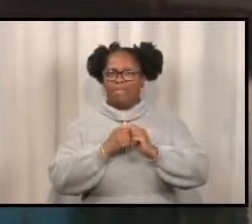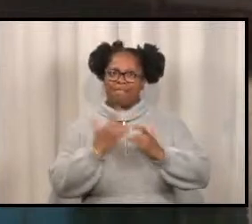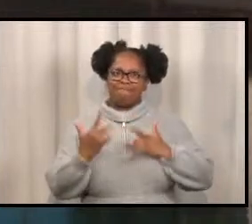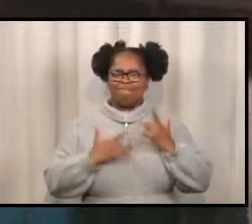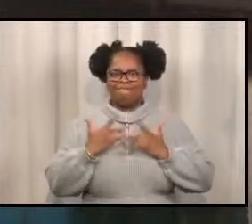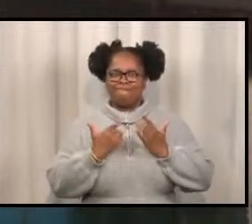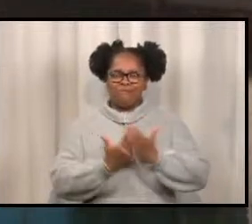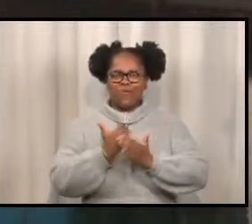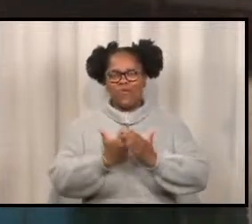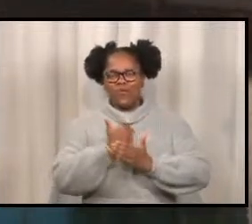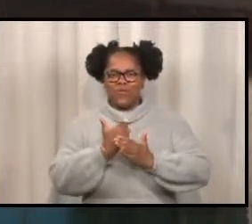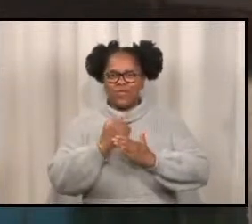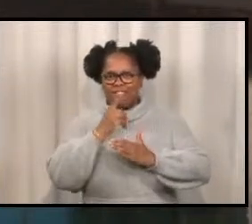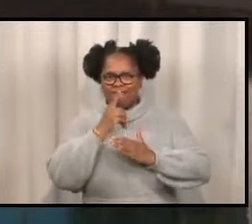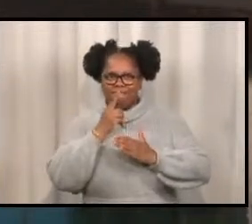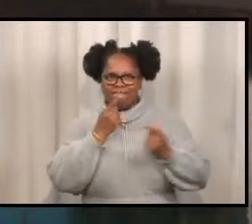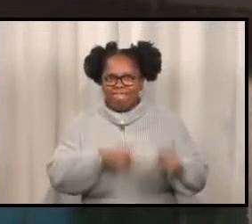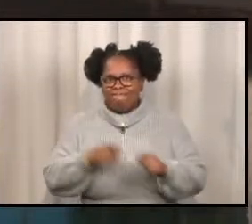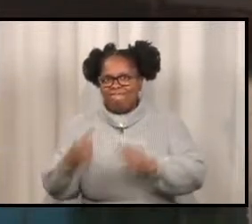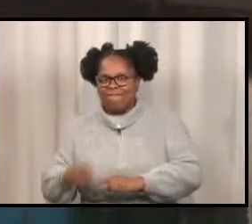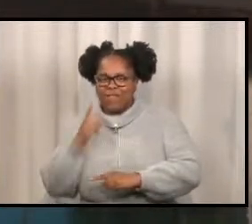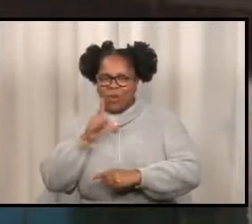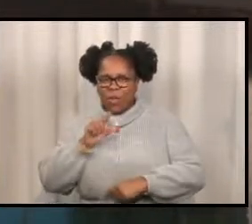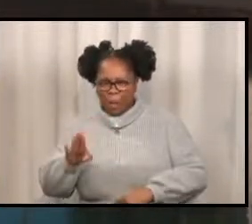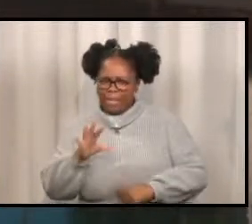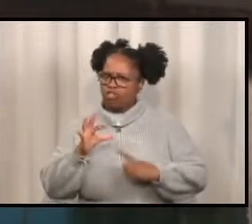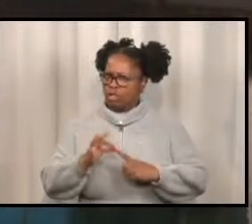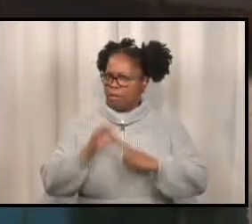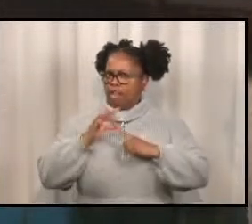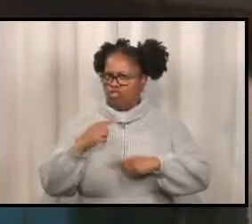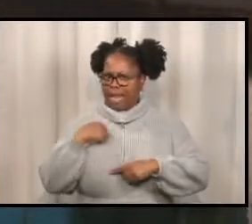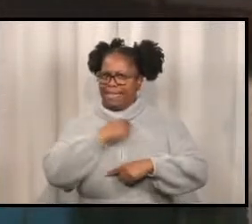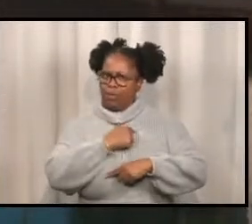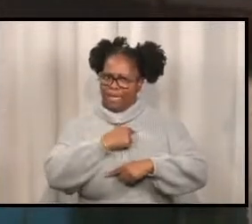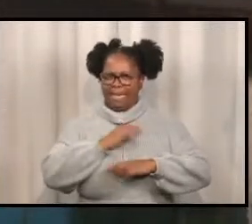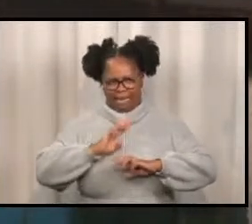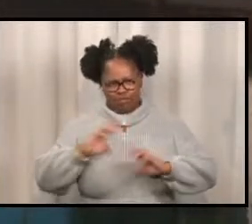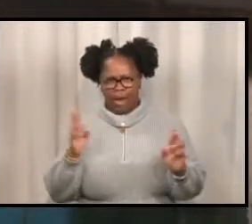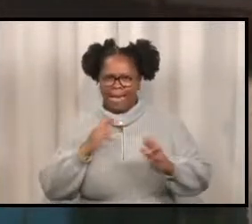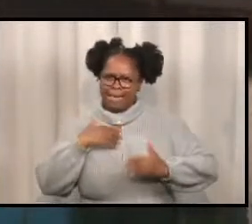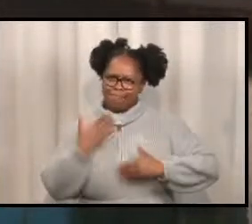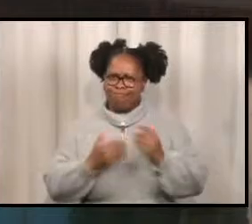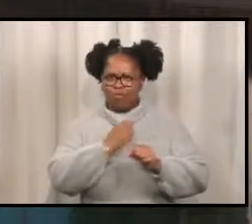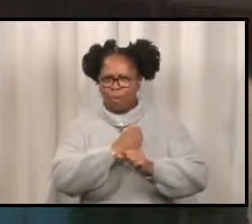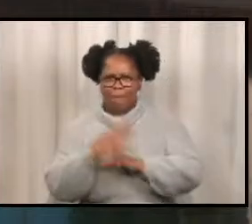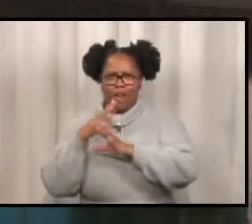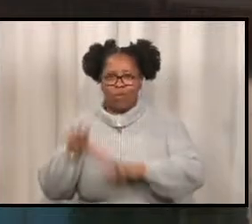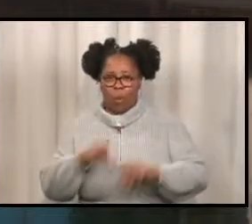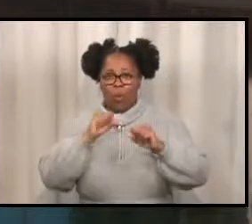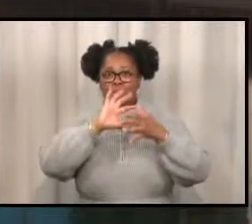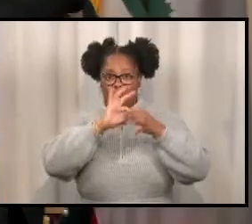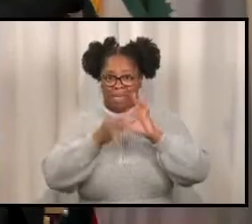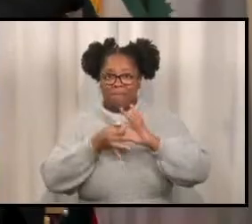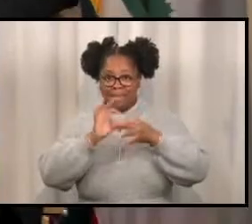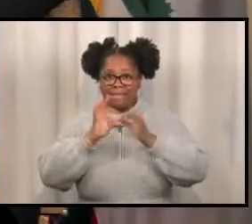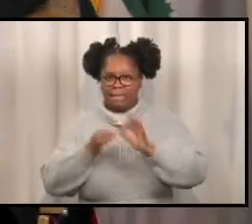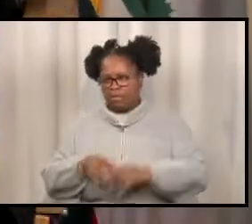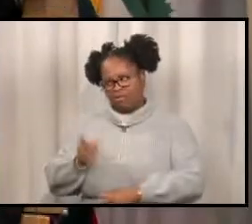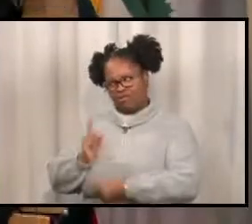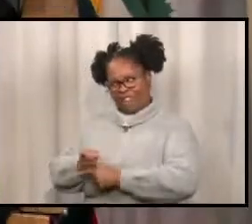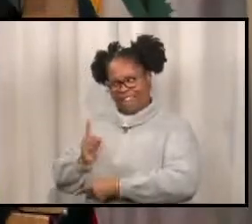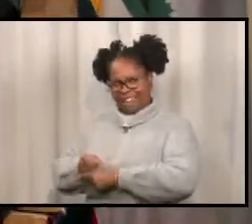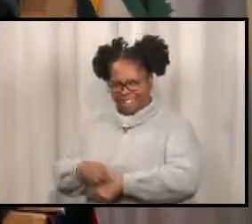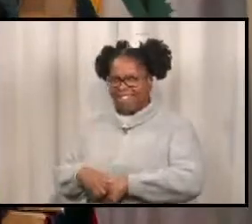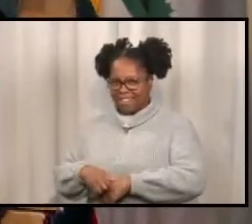new adventures that are coming to Long Beach, especially as we enter a phase where we're preparing to host the Olympics. That's right, that's right.